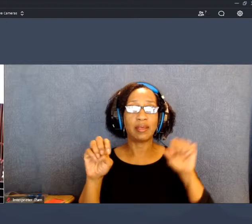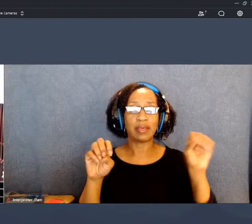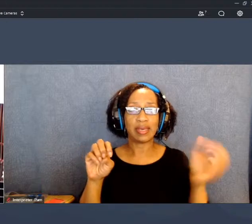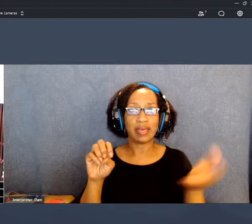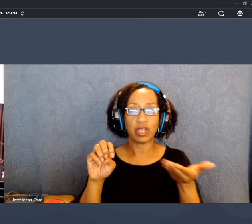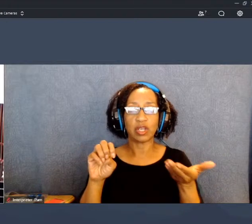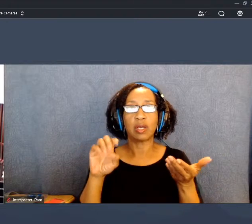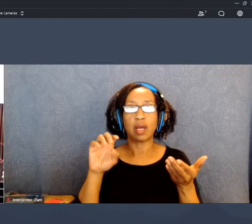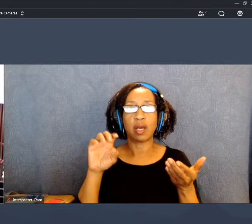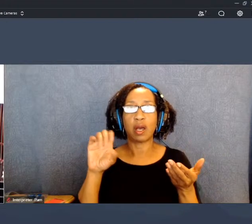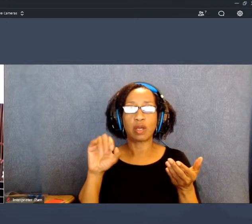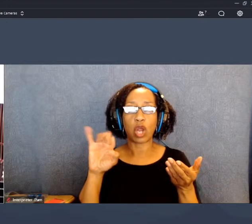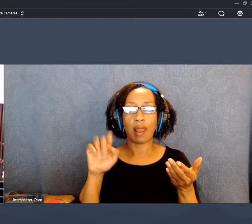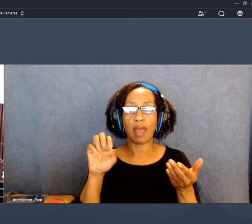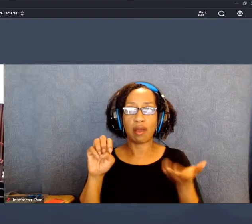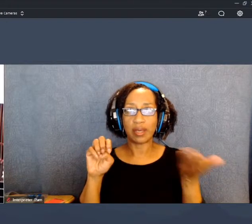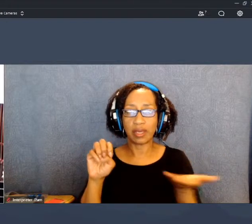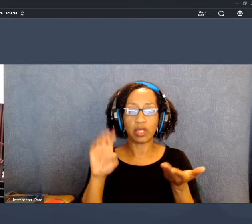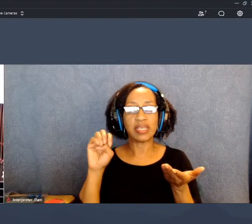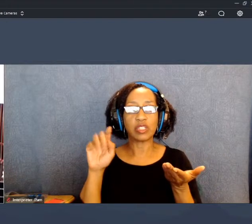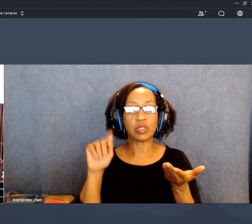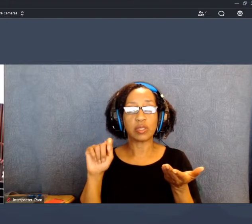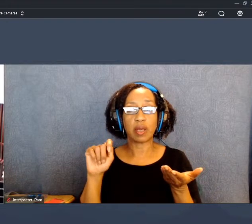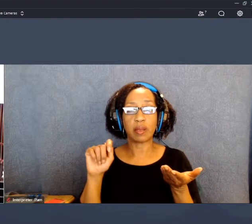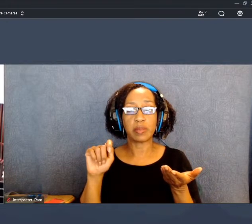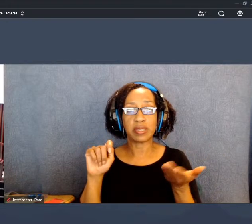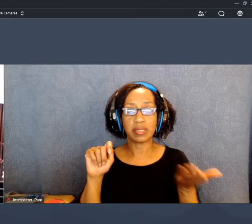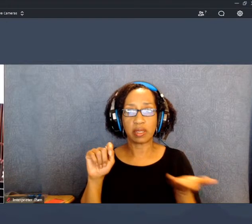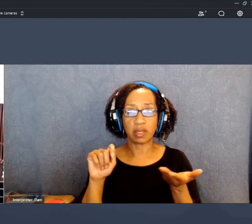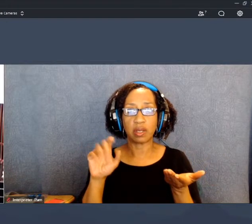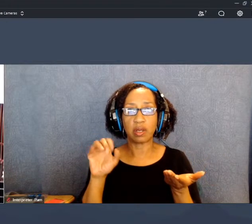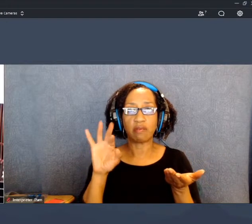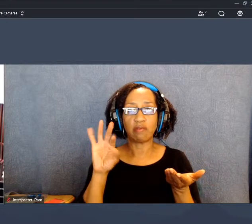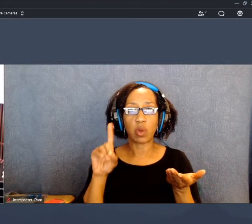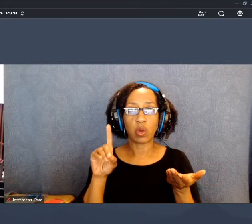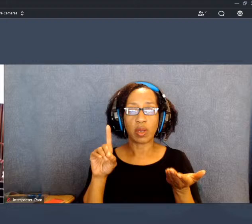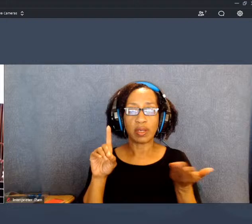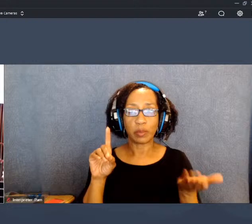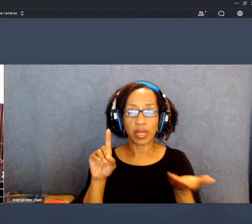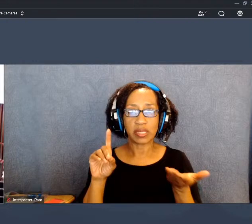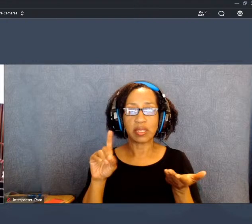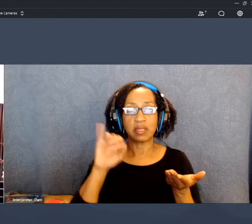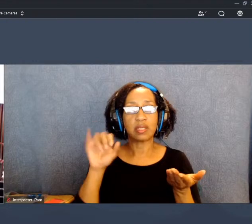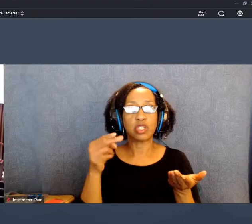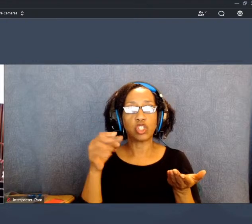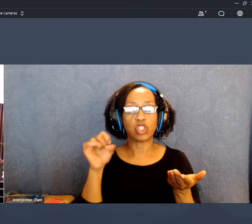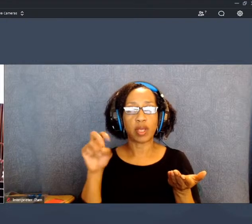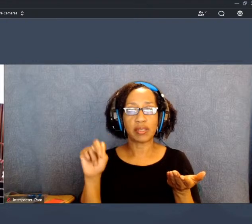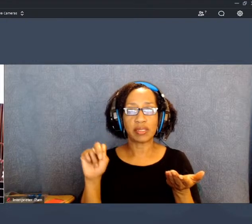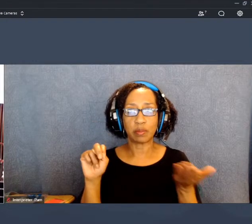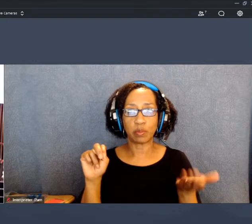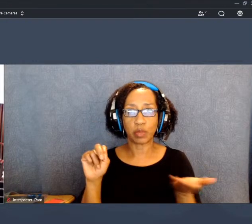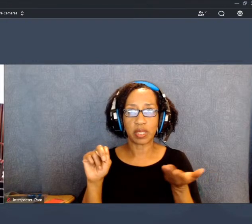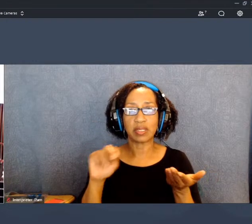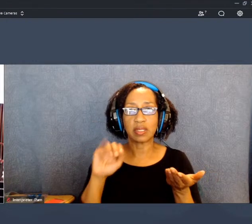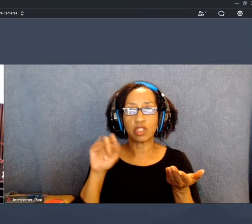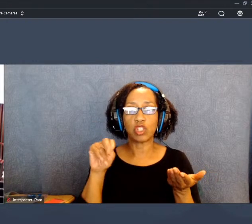Here. Easter Thomas. Ford. Present. Johnson. Present.